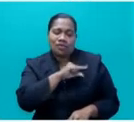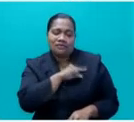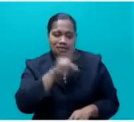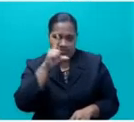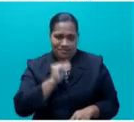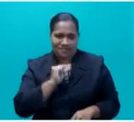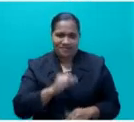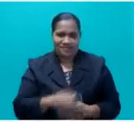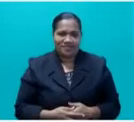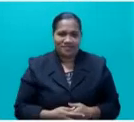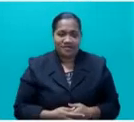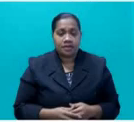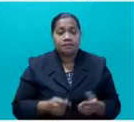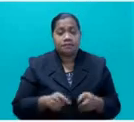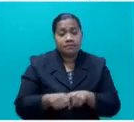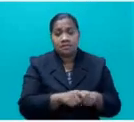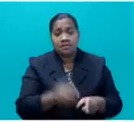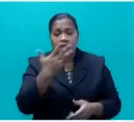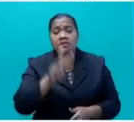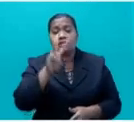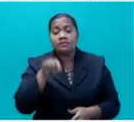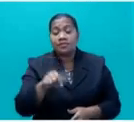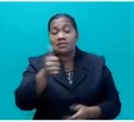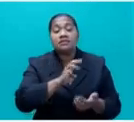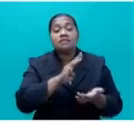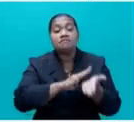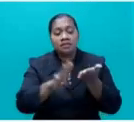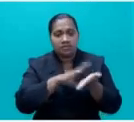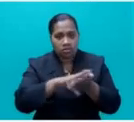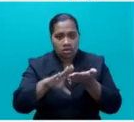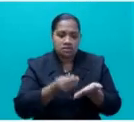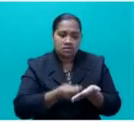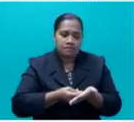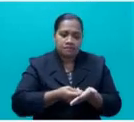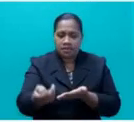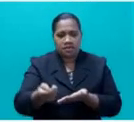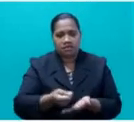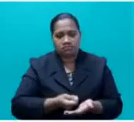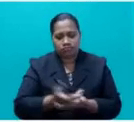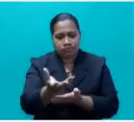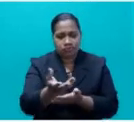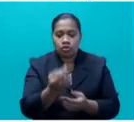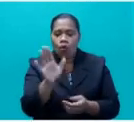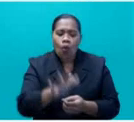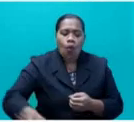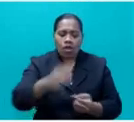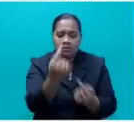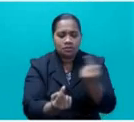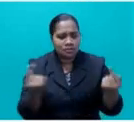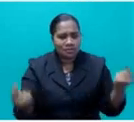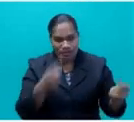means a payment of $93.6 million to all of these individuals. So far, or by